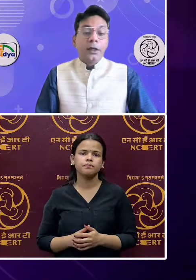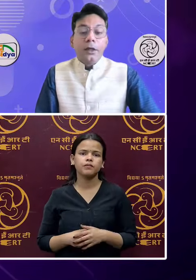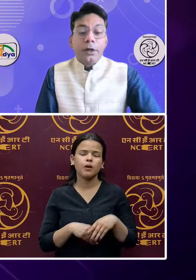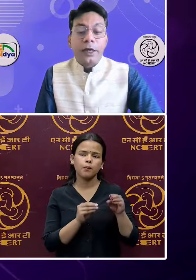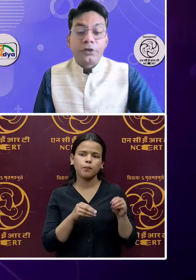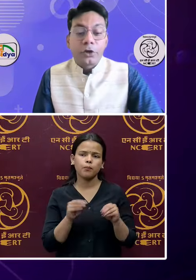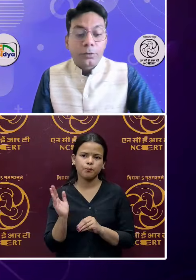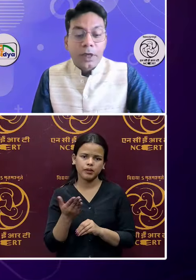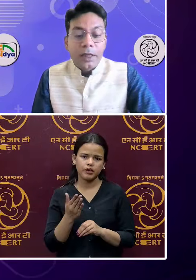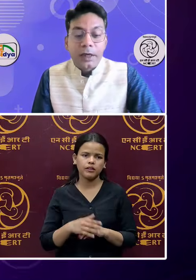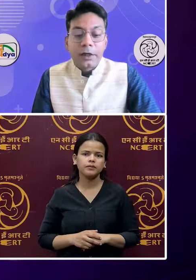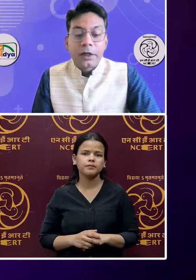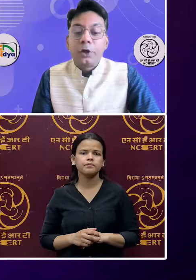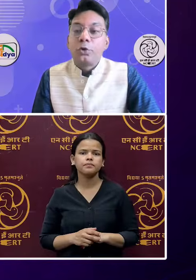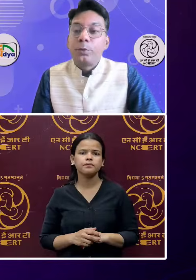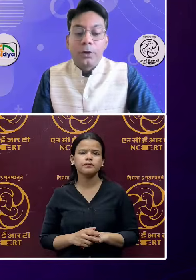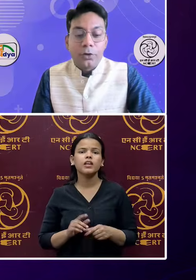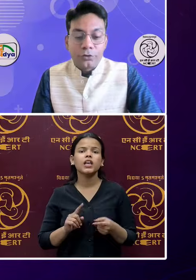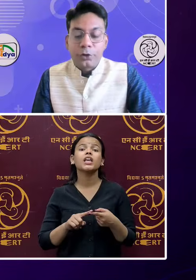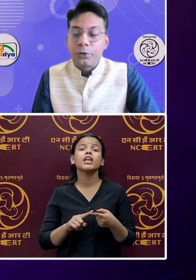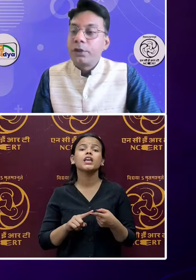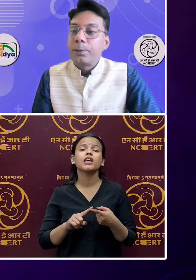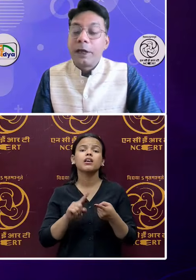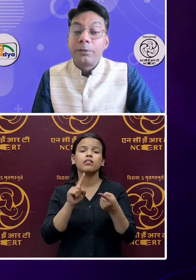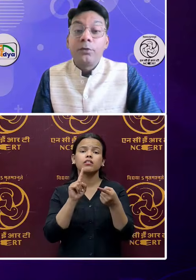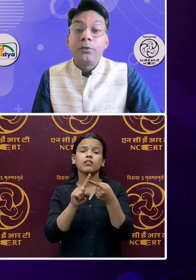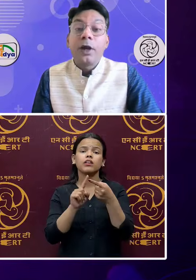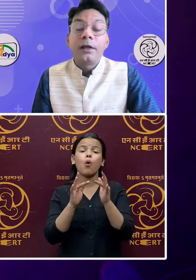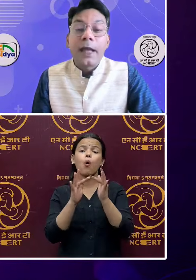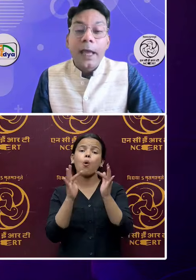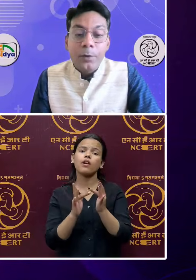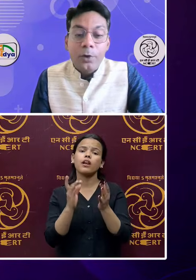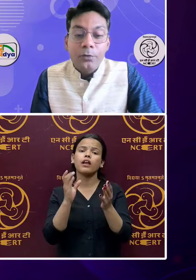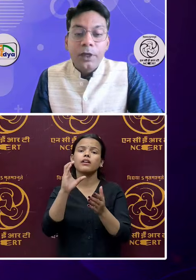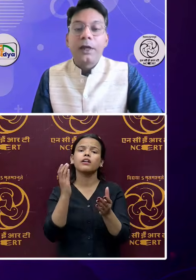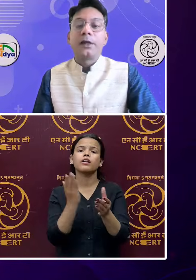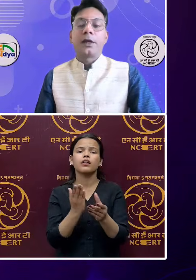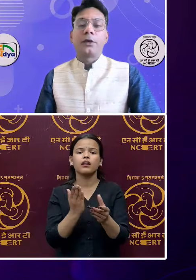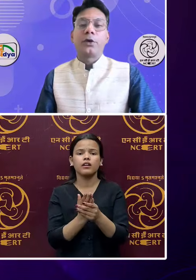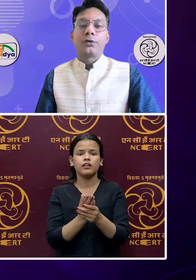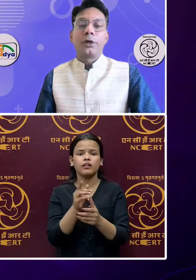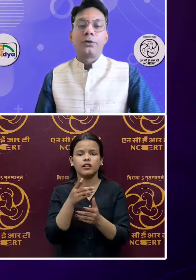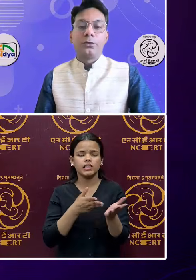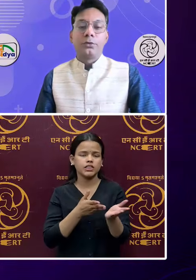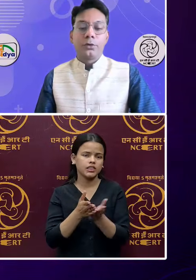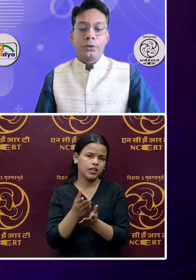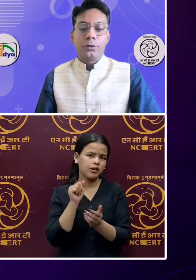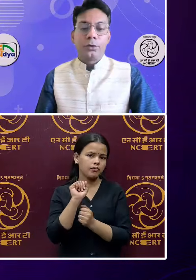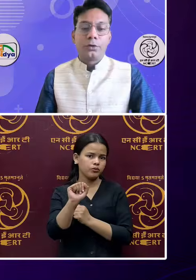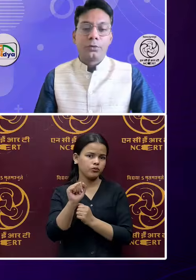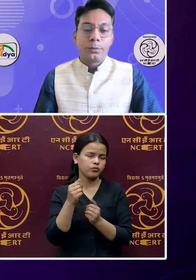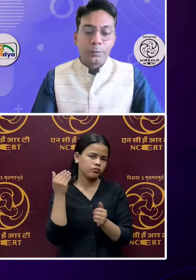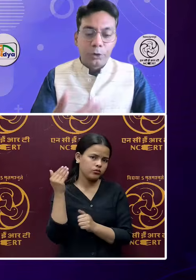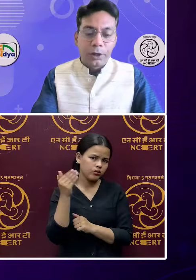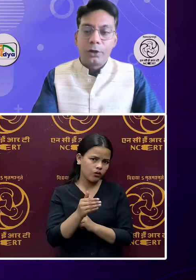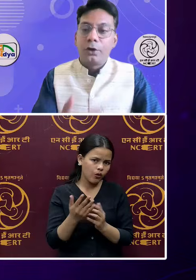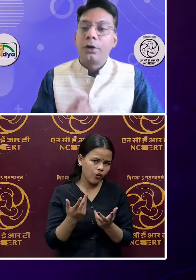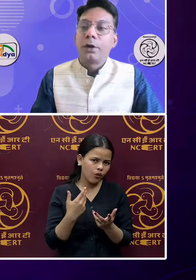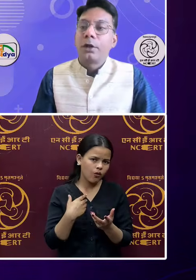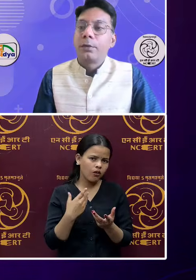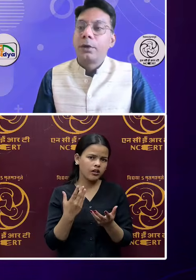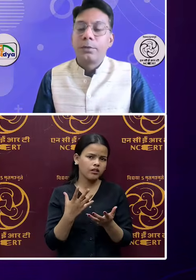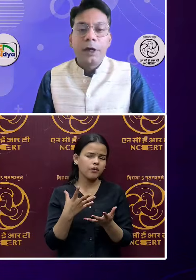ahead, nature of the e-content to be hosted on the platform. What type of e-content you are going to you put